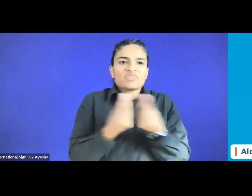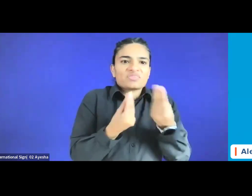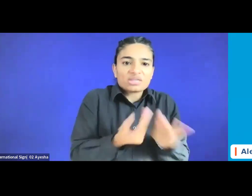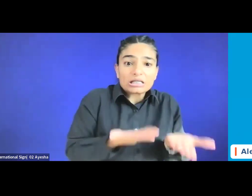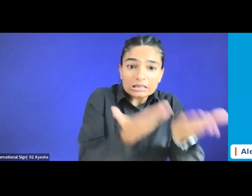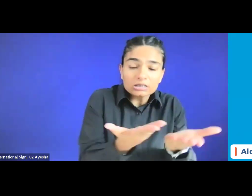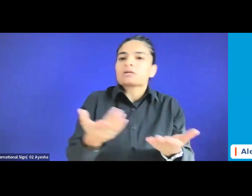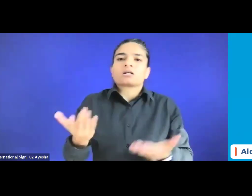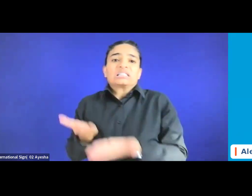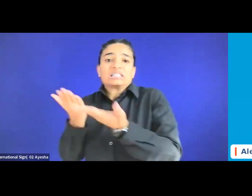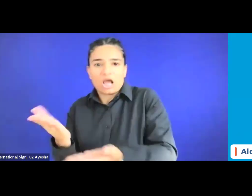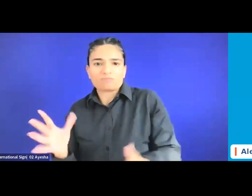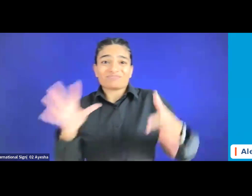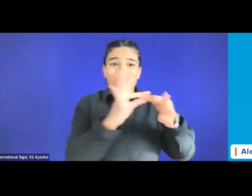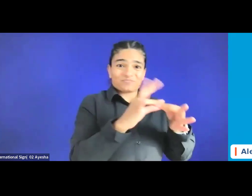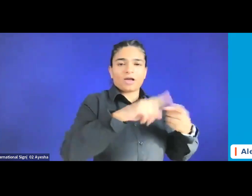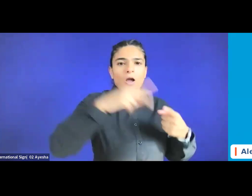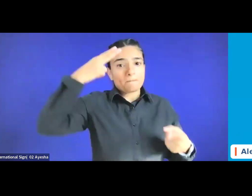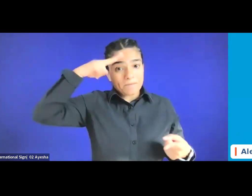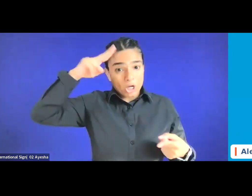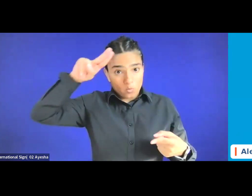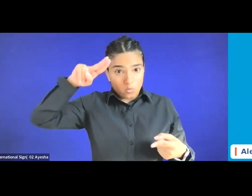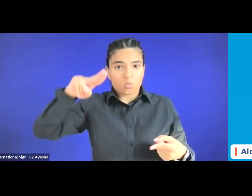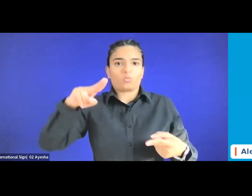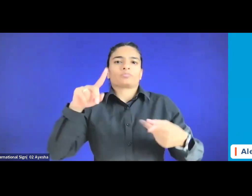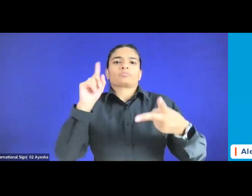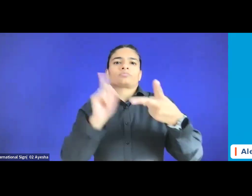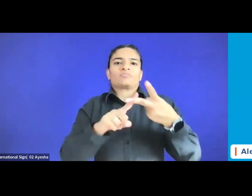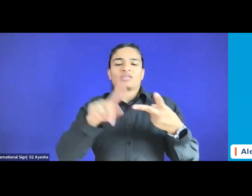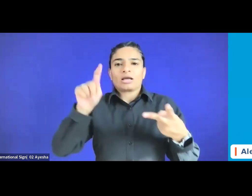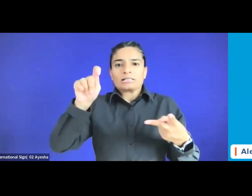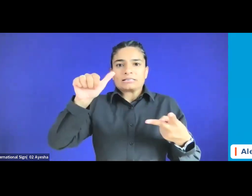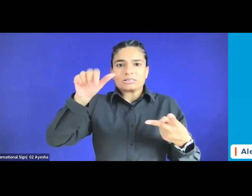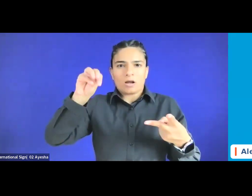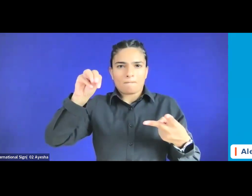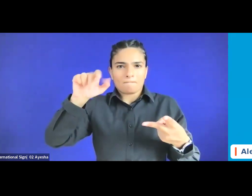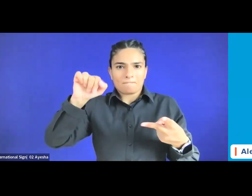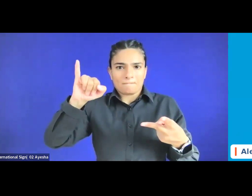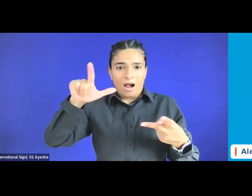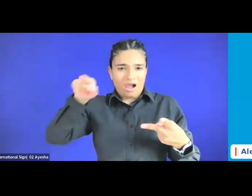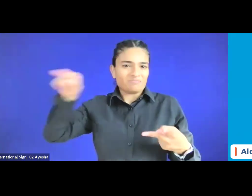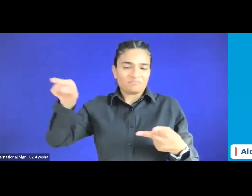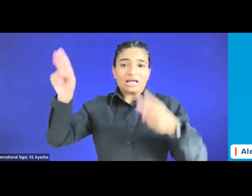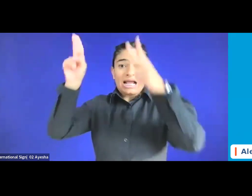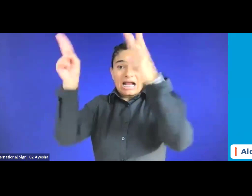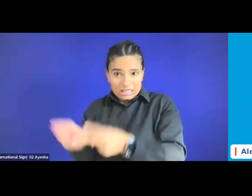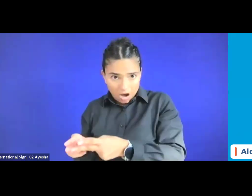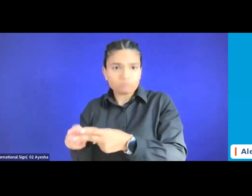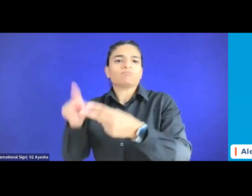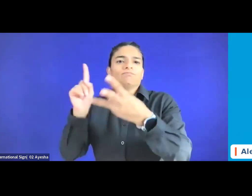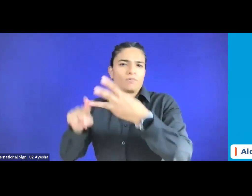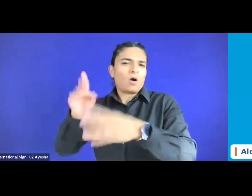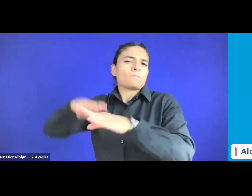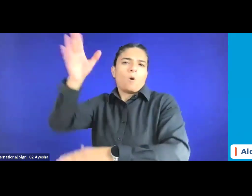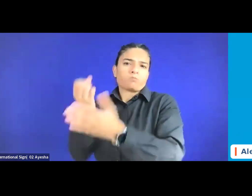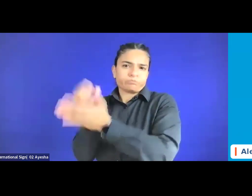even more information. One important thing I wanted to share with you all is that we are continuing this work, and we